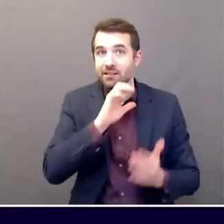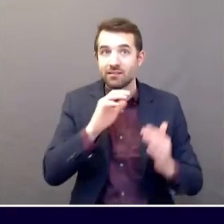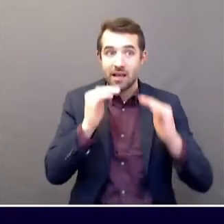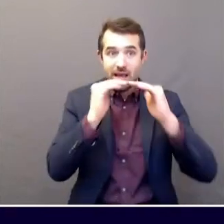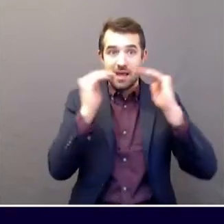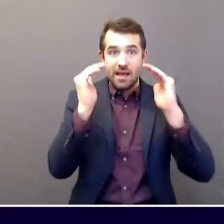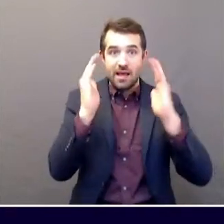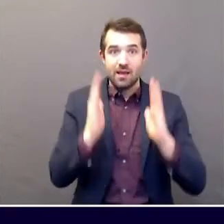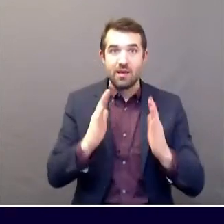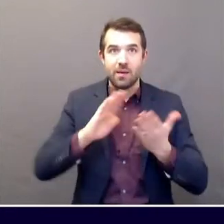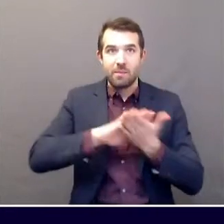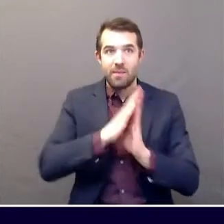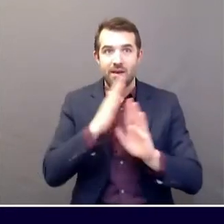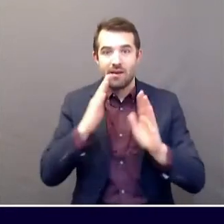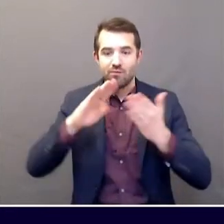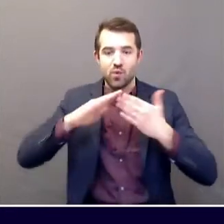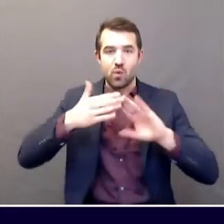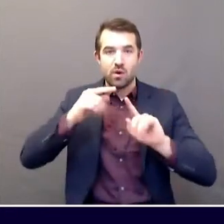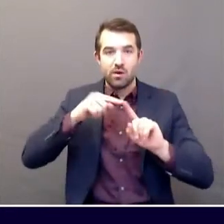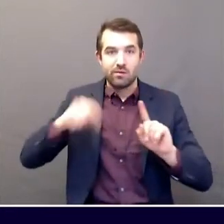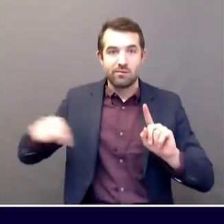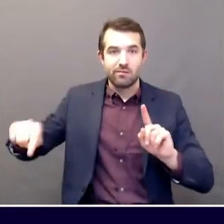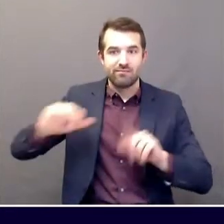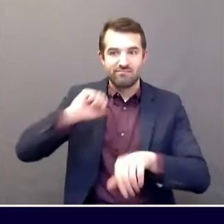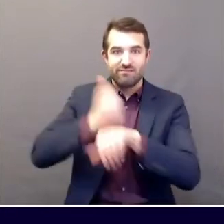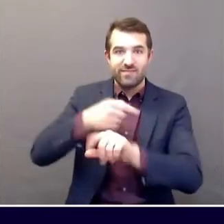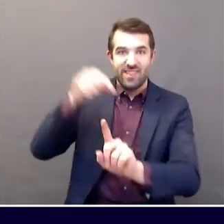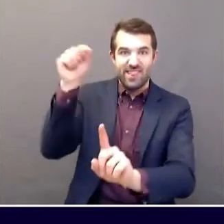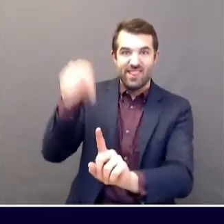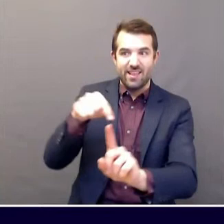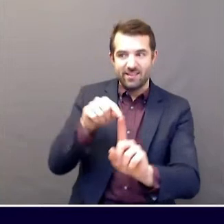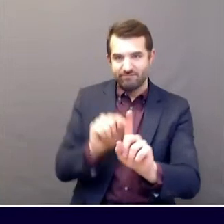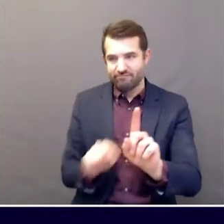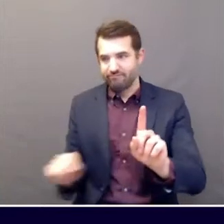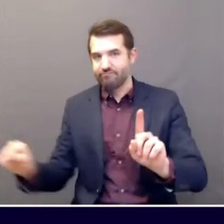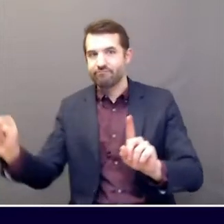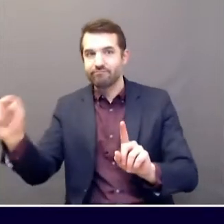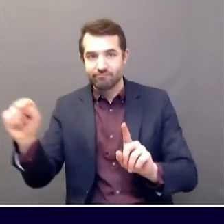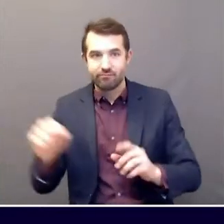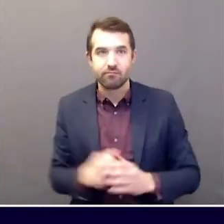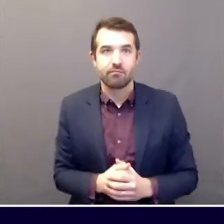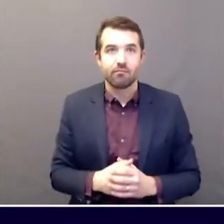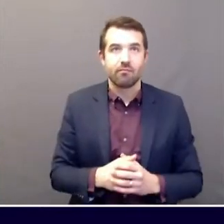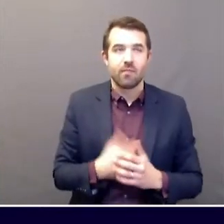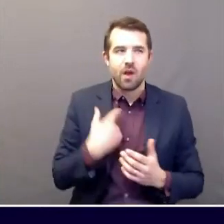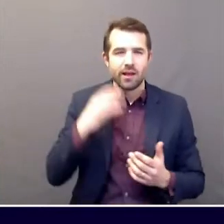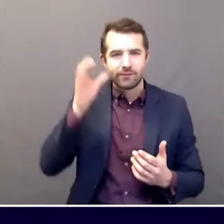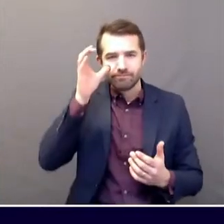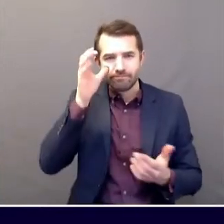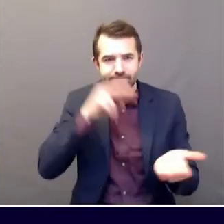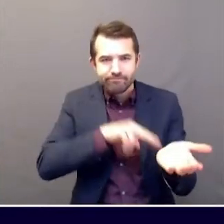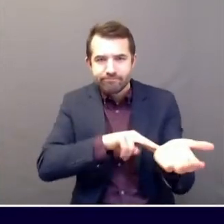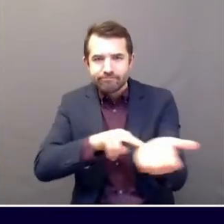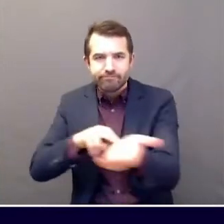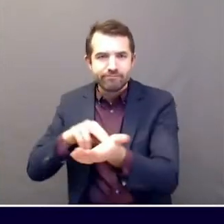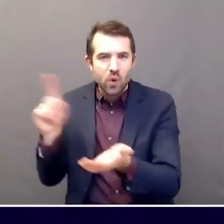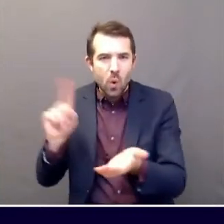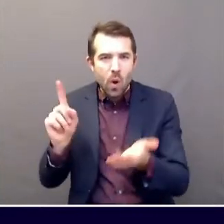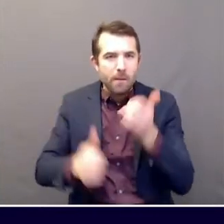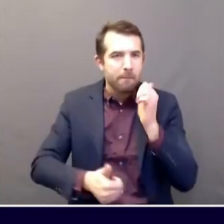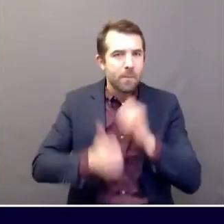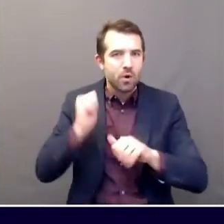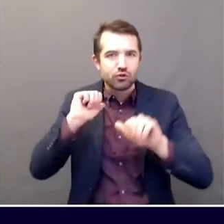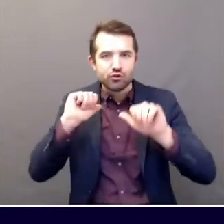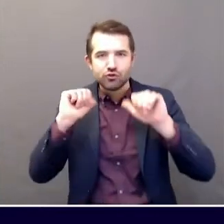and innovative and listen to our communities to find out where are those seniors who have challenges getting to vaccines so we can go to